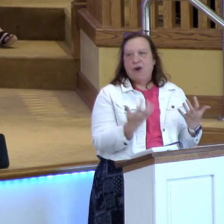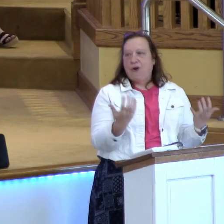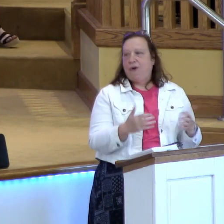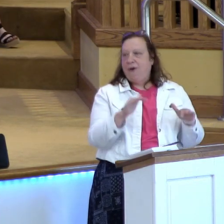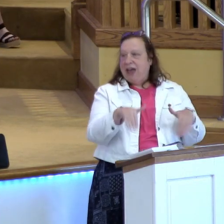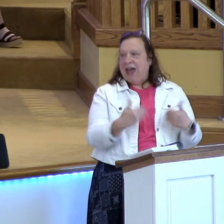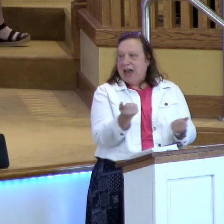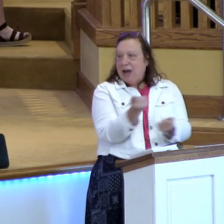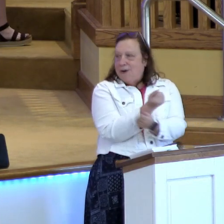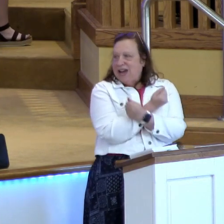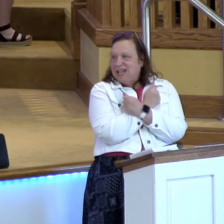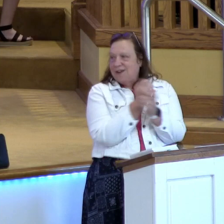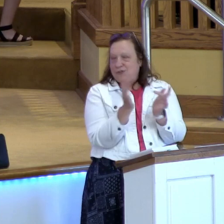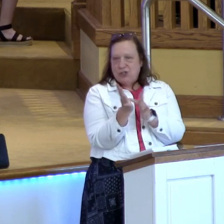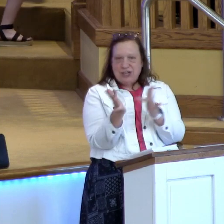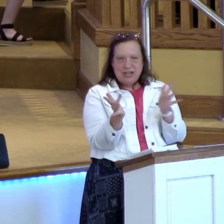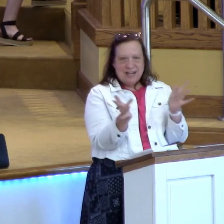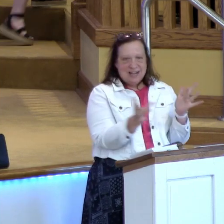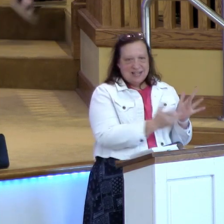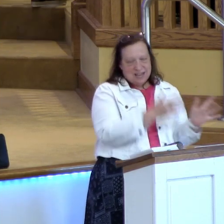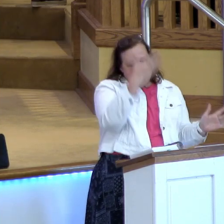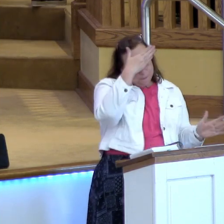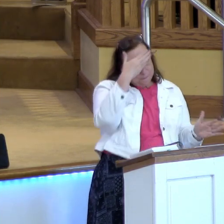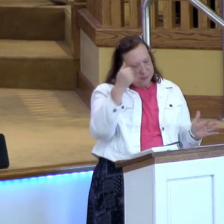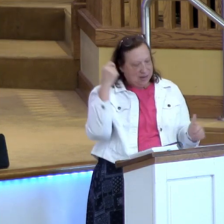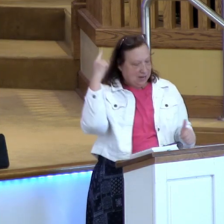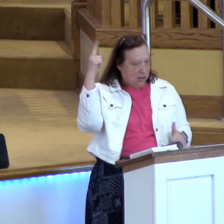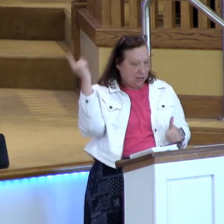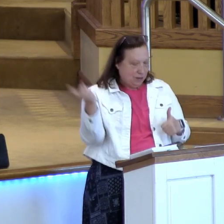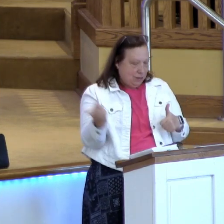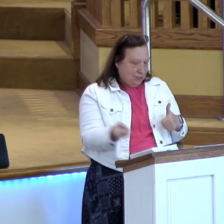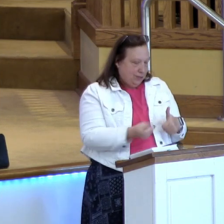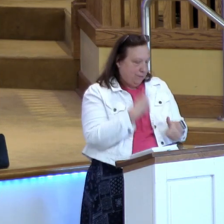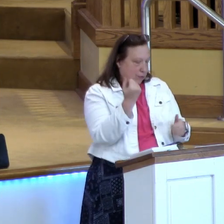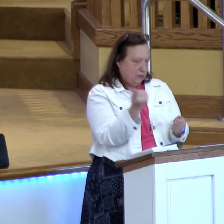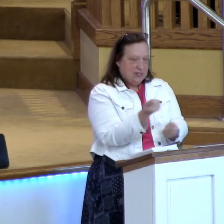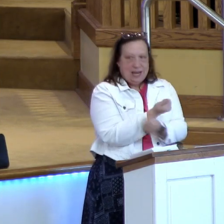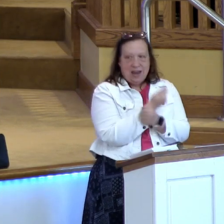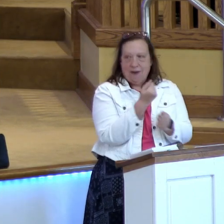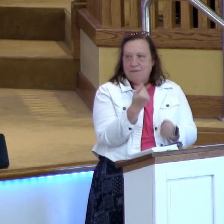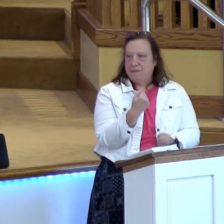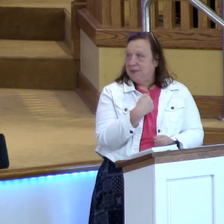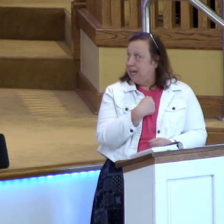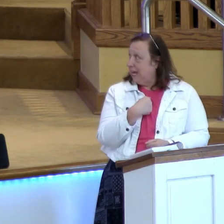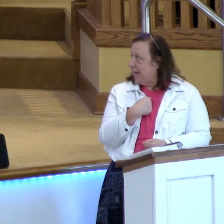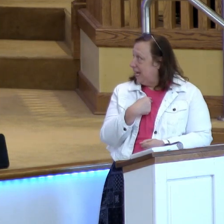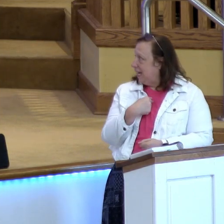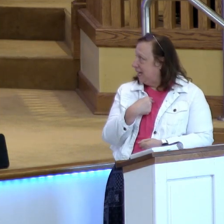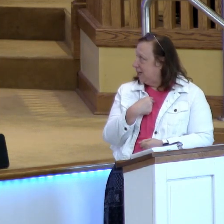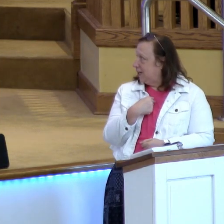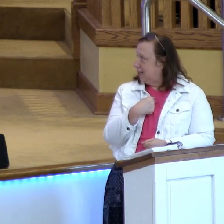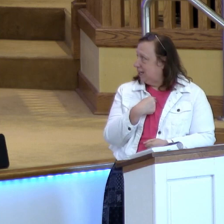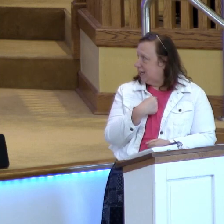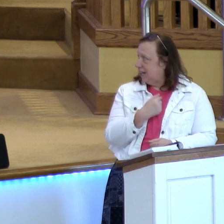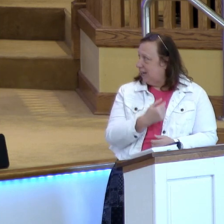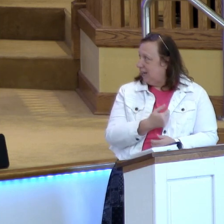Jesus. Oh, how I love Jesus, because he first loved me.